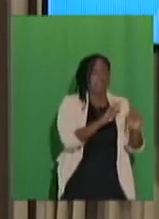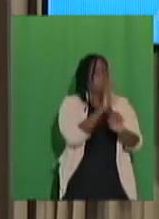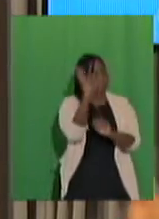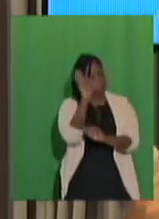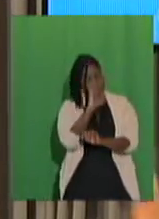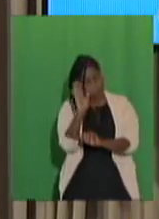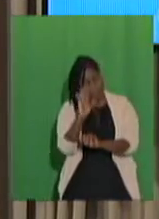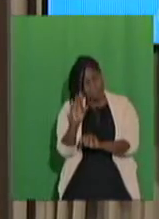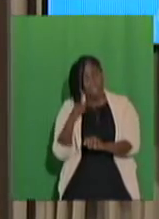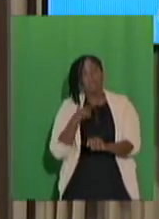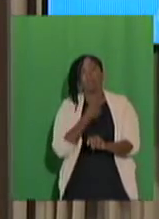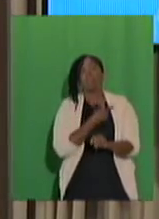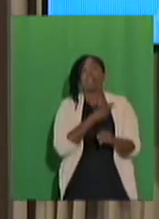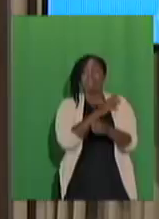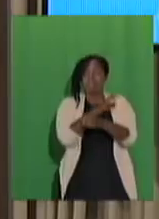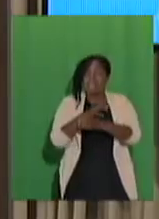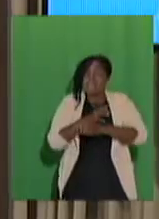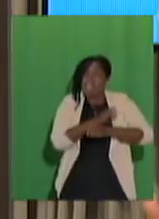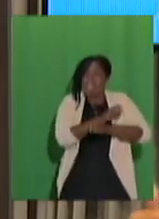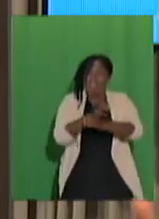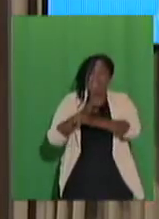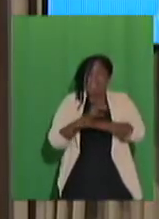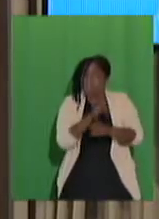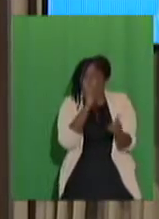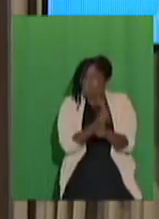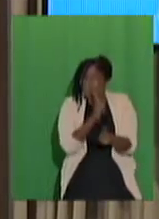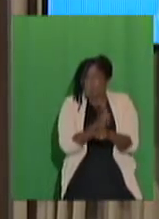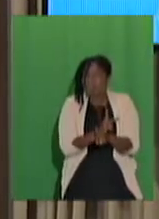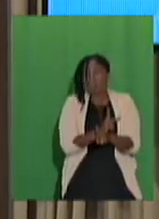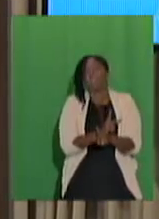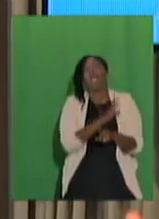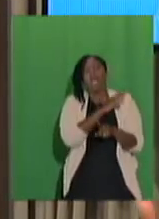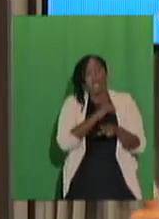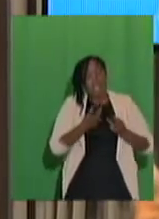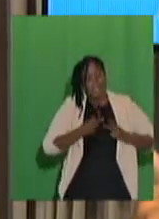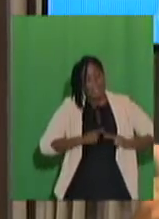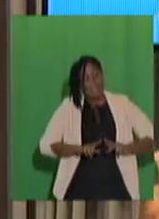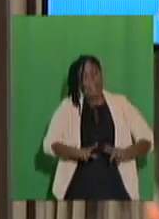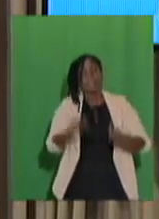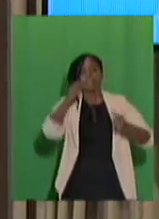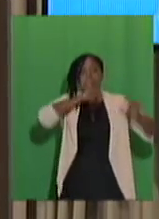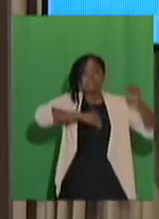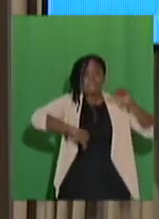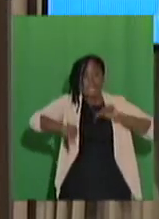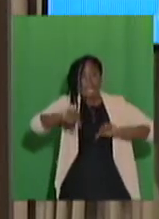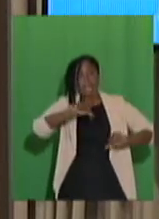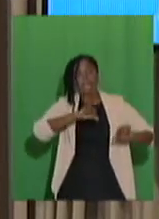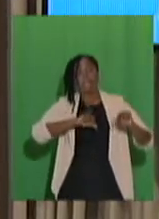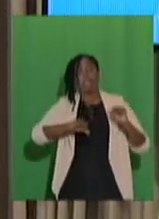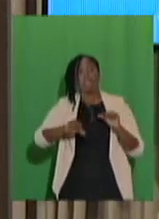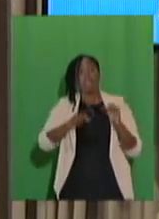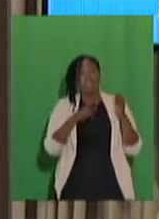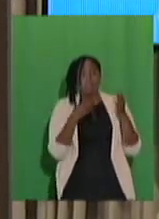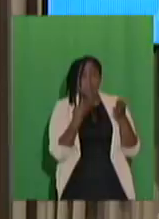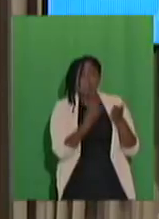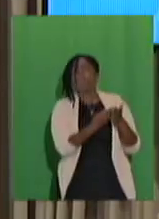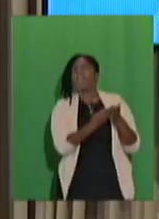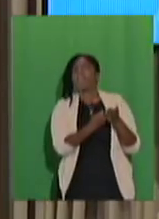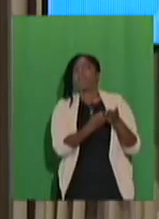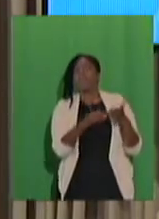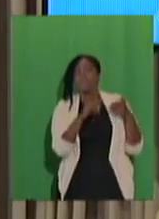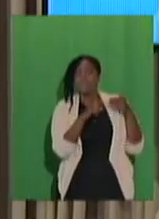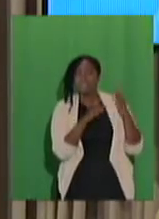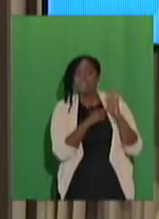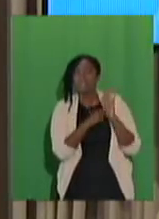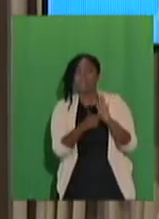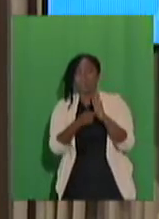led by the science, and to be led by evidence. And I as minister will not open up